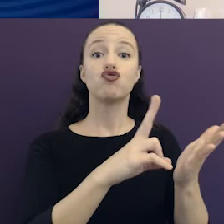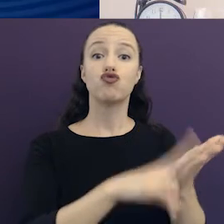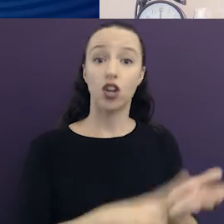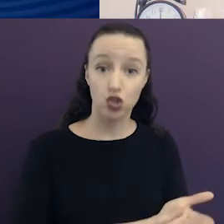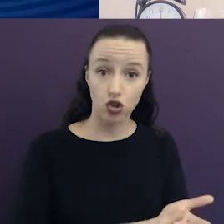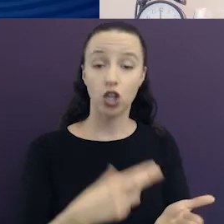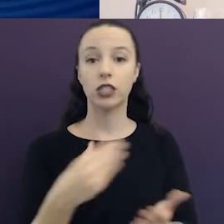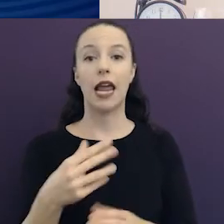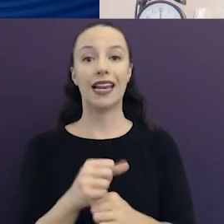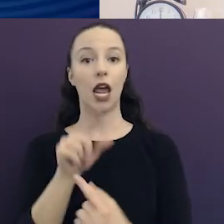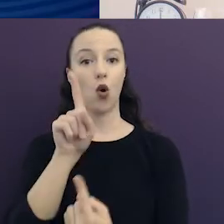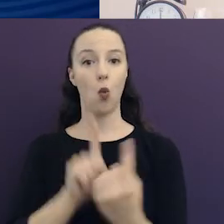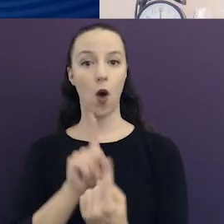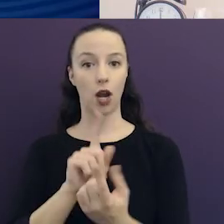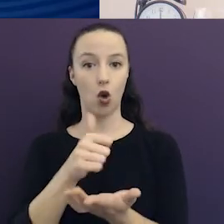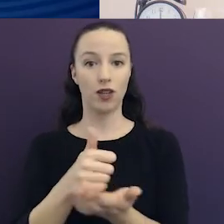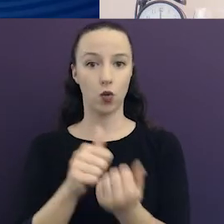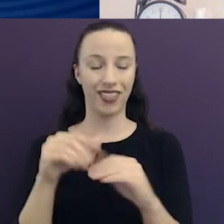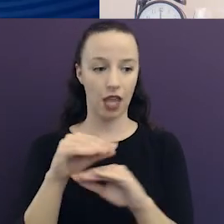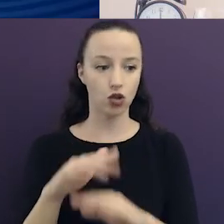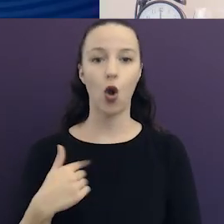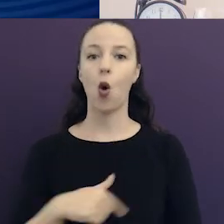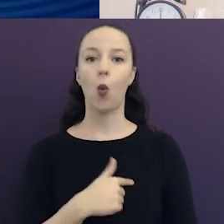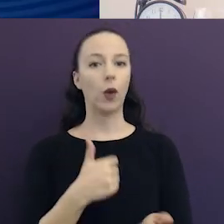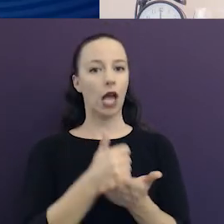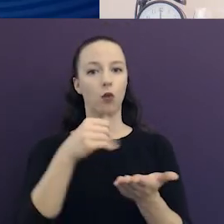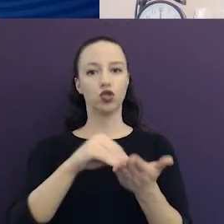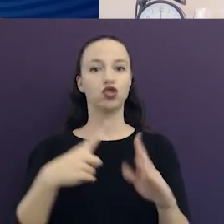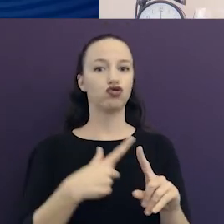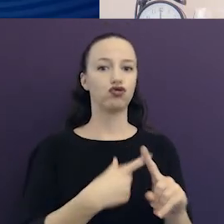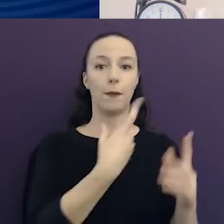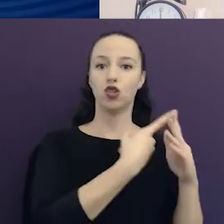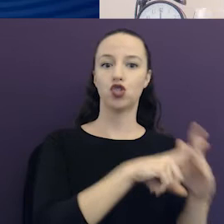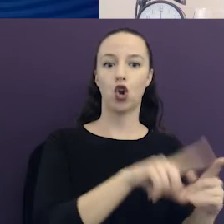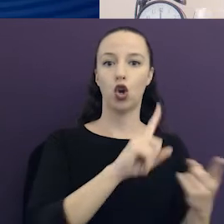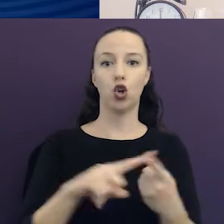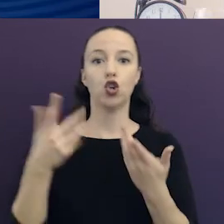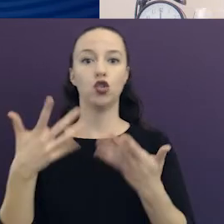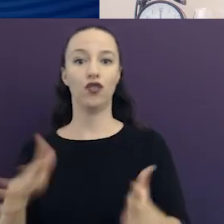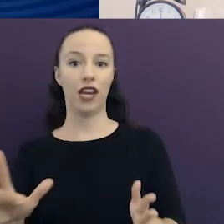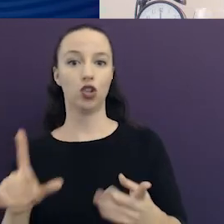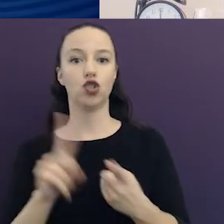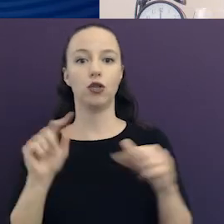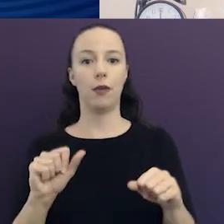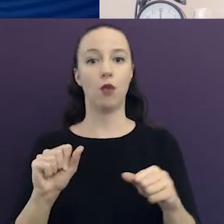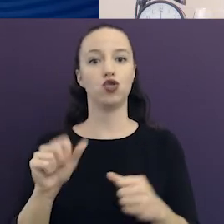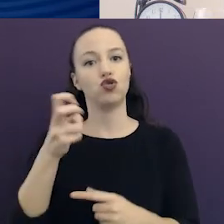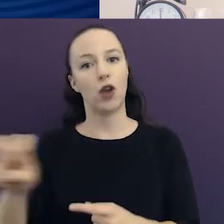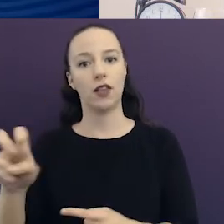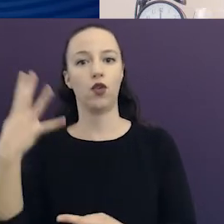least get one-on-one assistance with the counselor, because we help students from start to finish in reaching their transfer